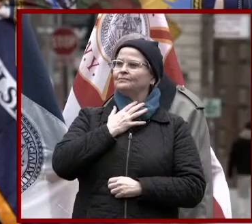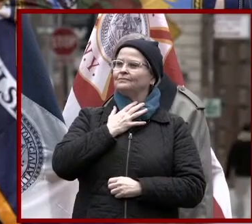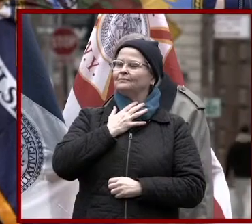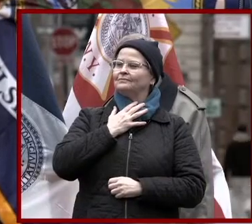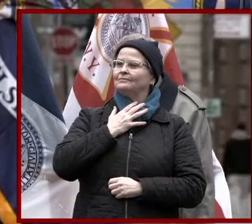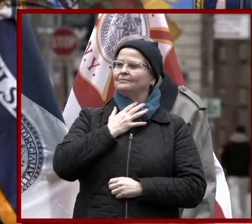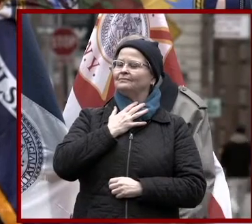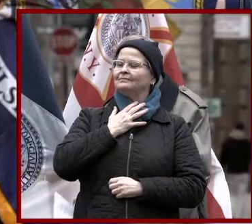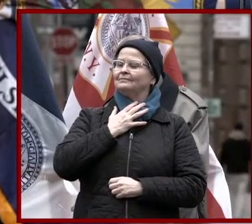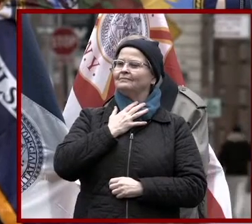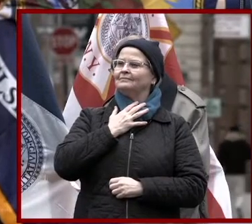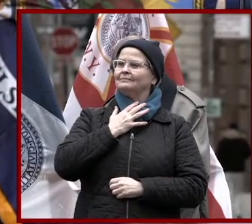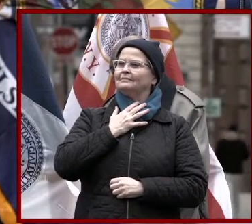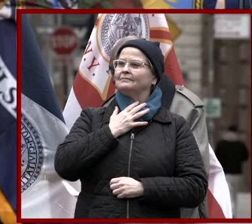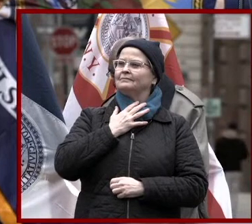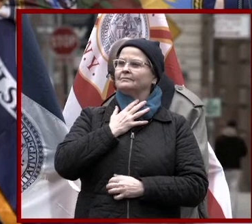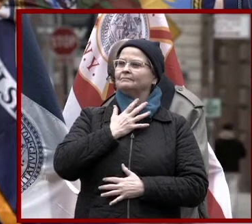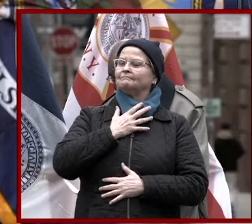Amazing